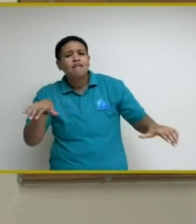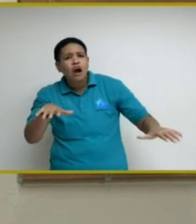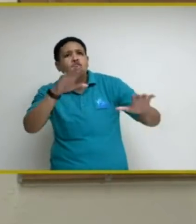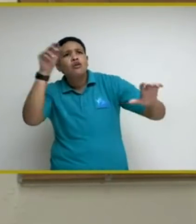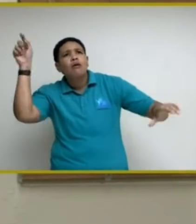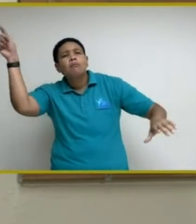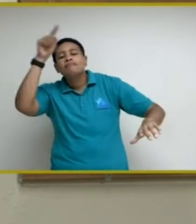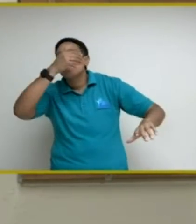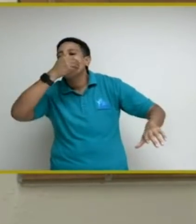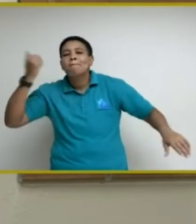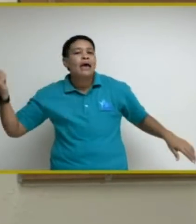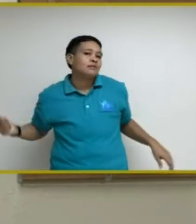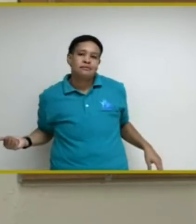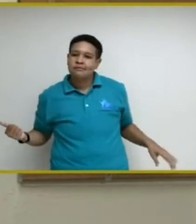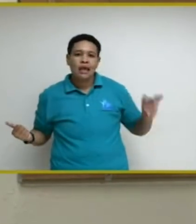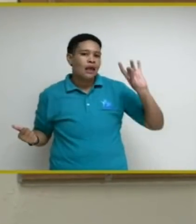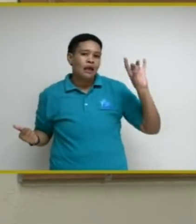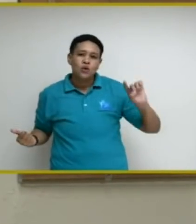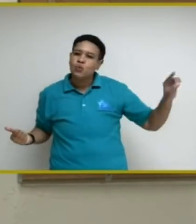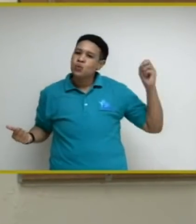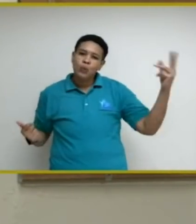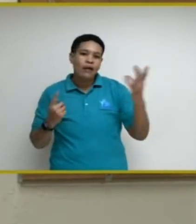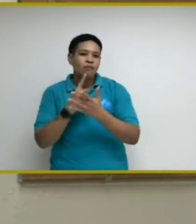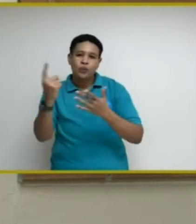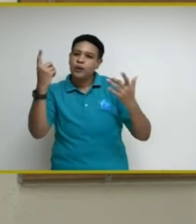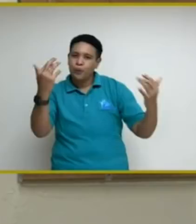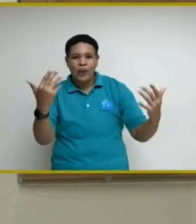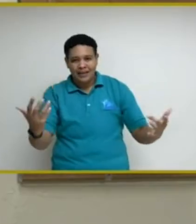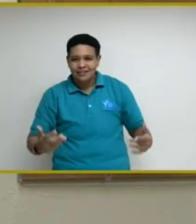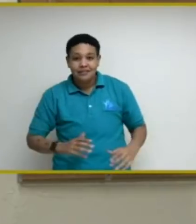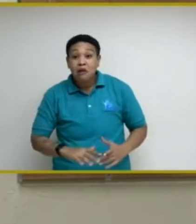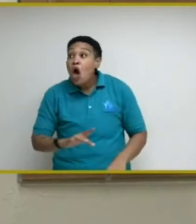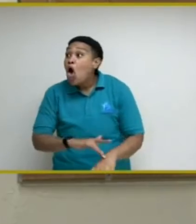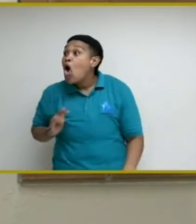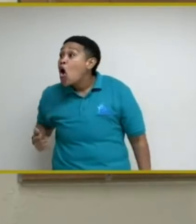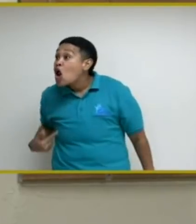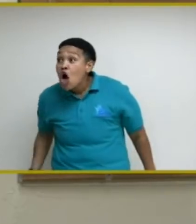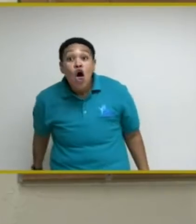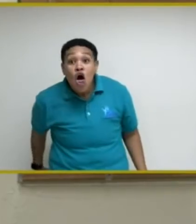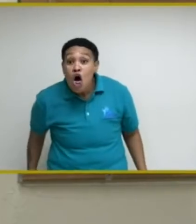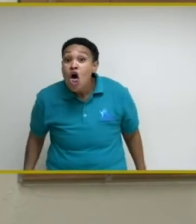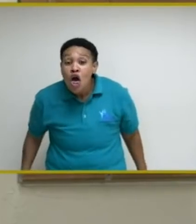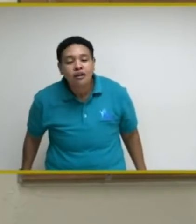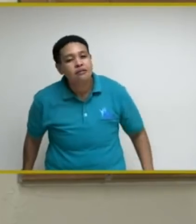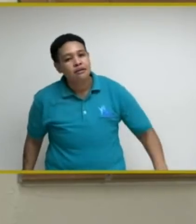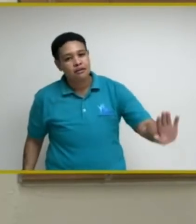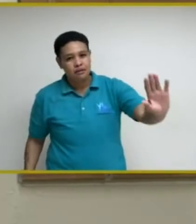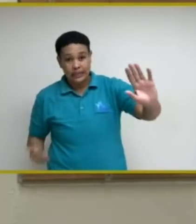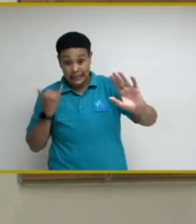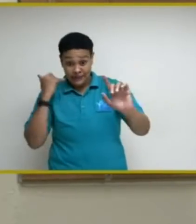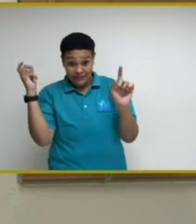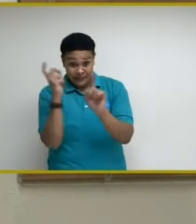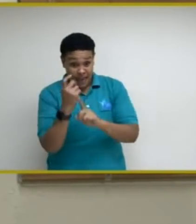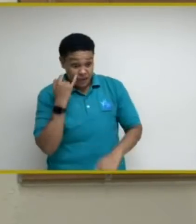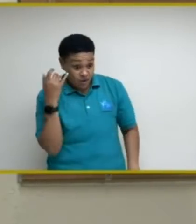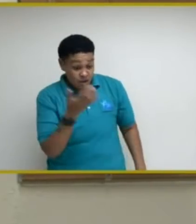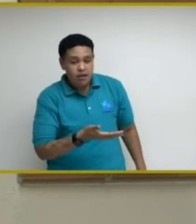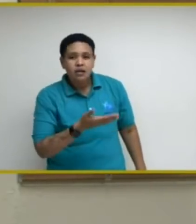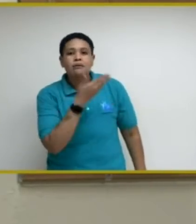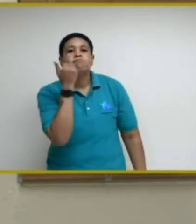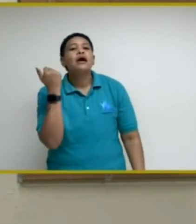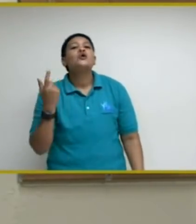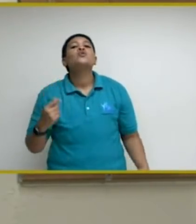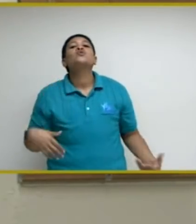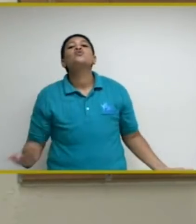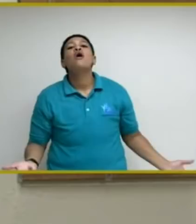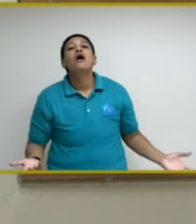best efficacy to get the vaccine at that time. Now, so if you have a due date, then the best thing for you to do is to